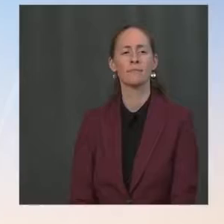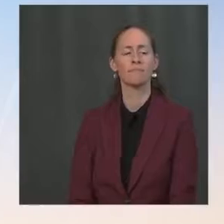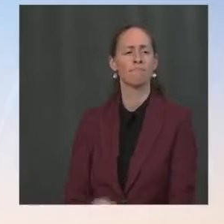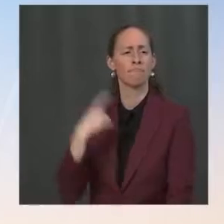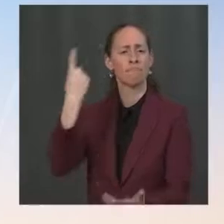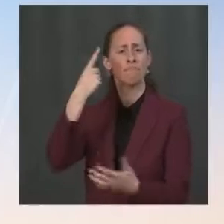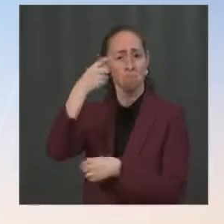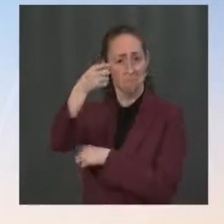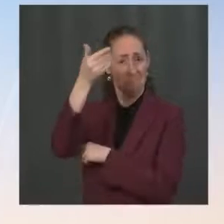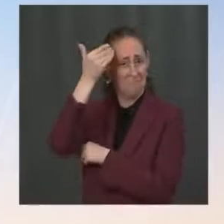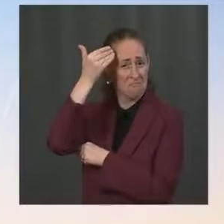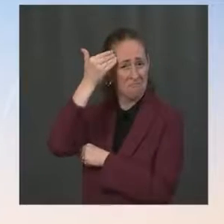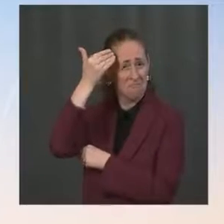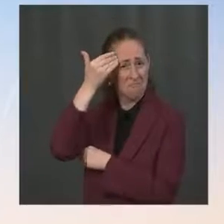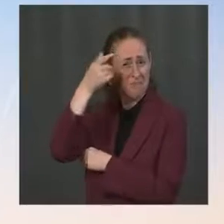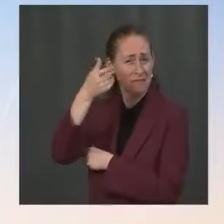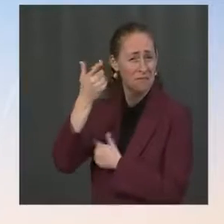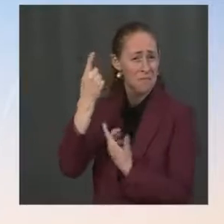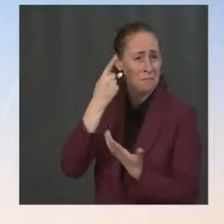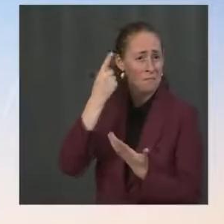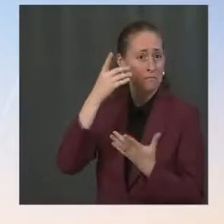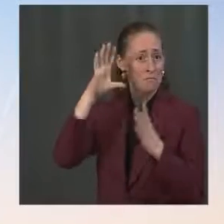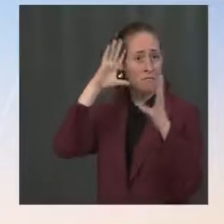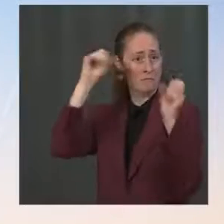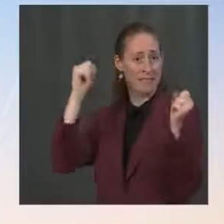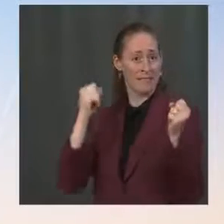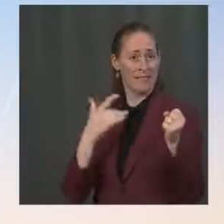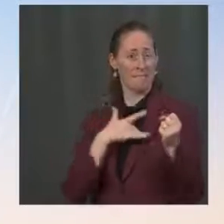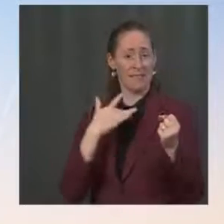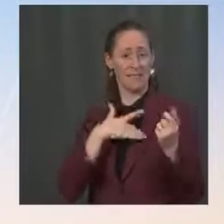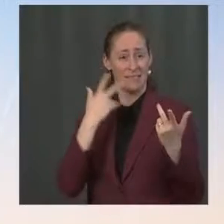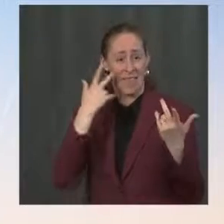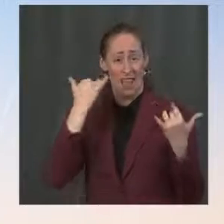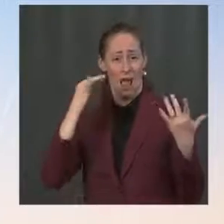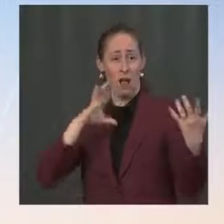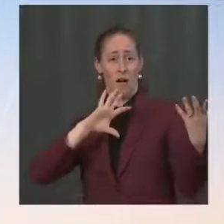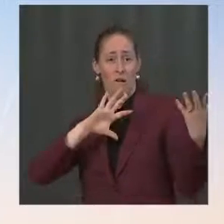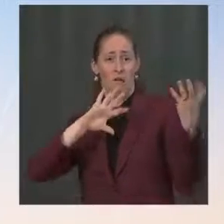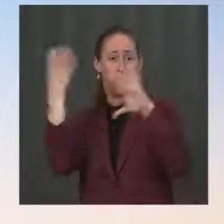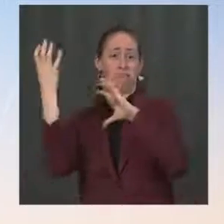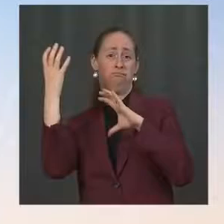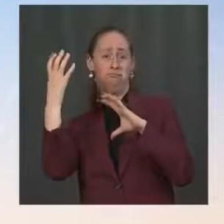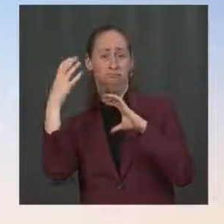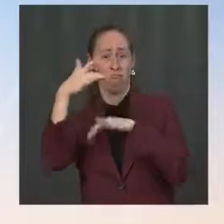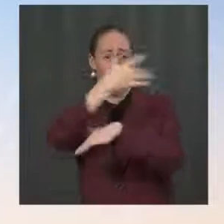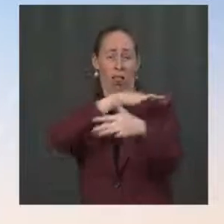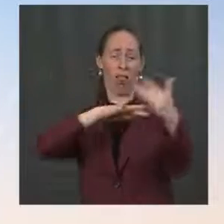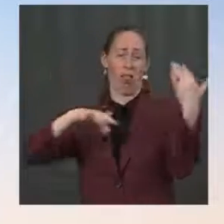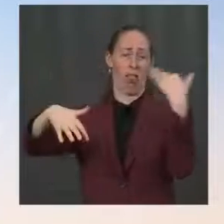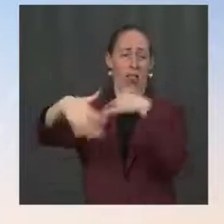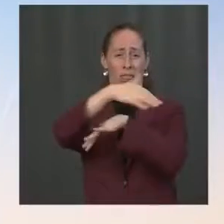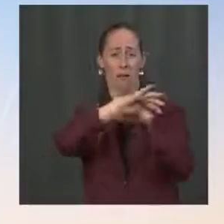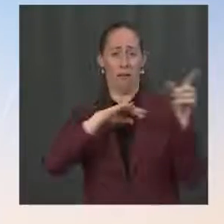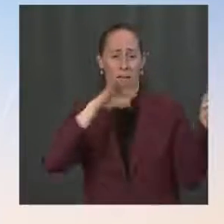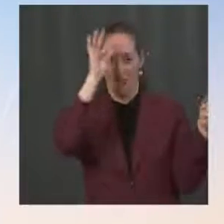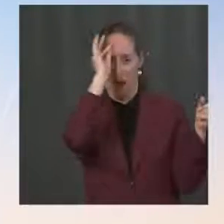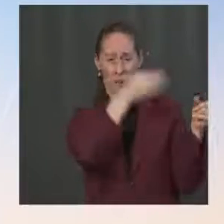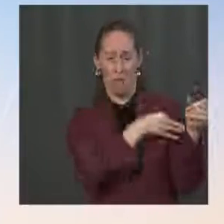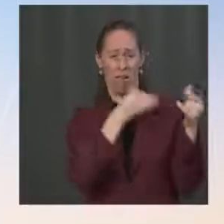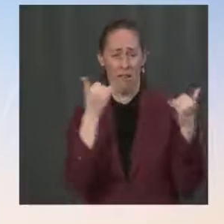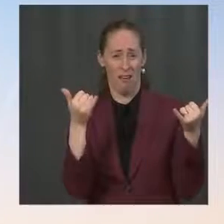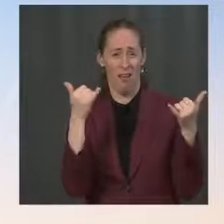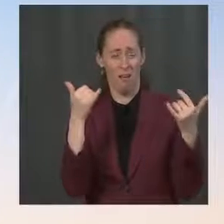feels as though the chaos and the violence that we've seen there on the ground in Kabul was all unavoidable, even at this